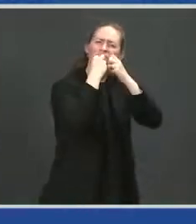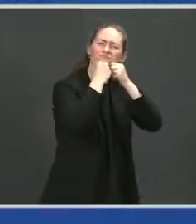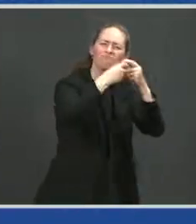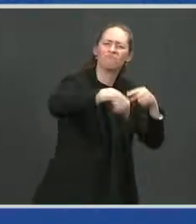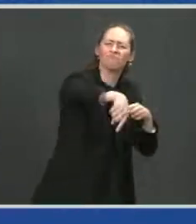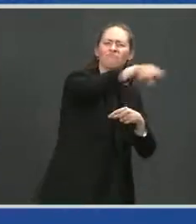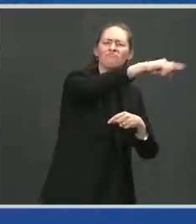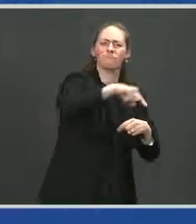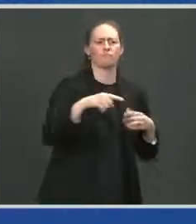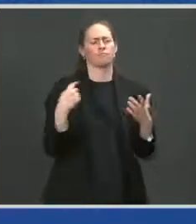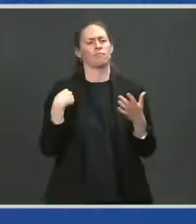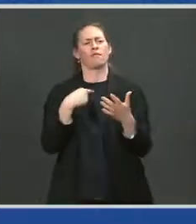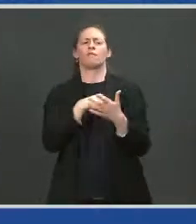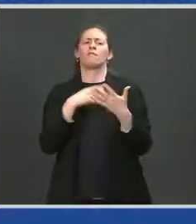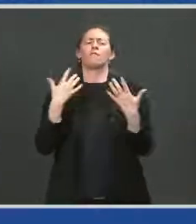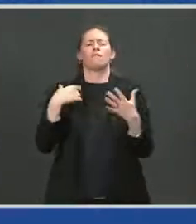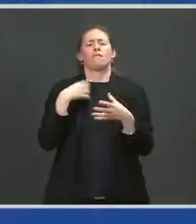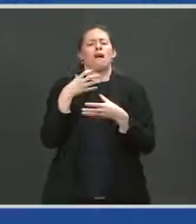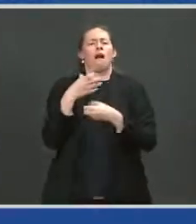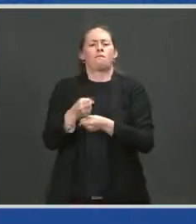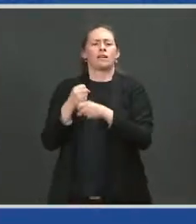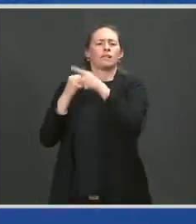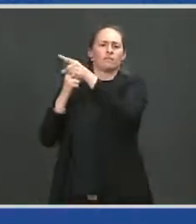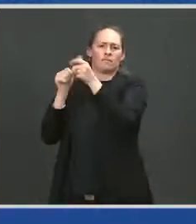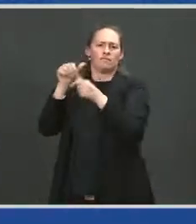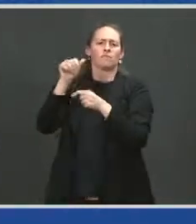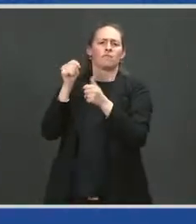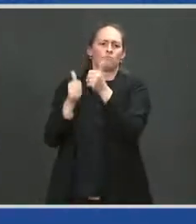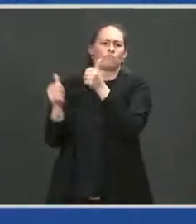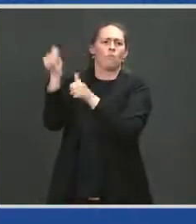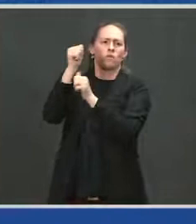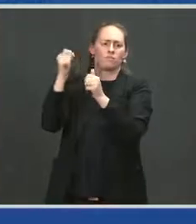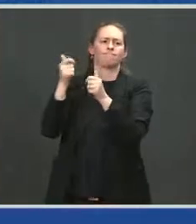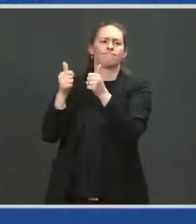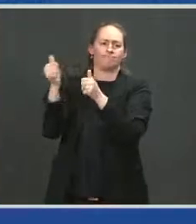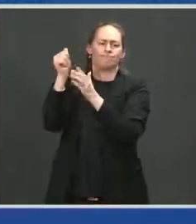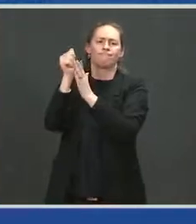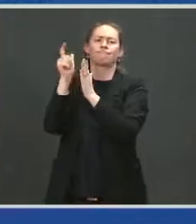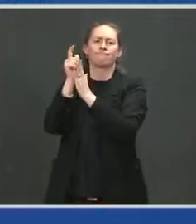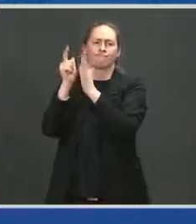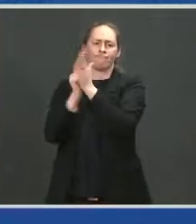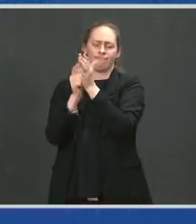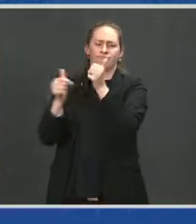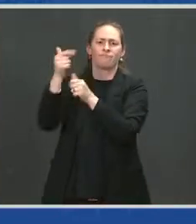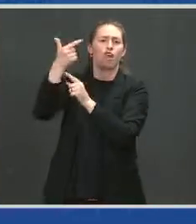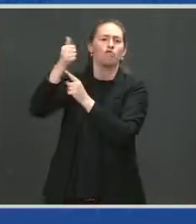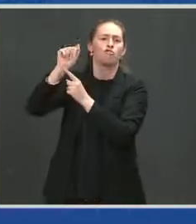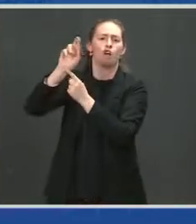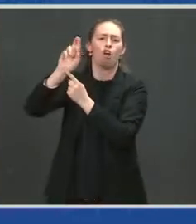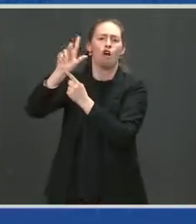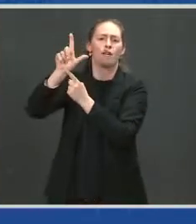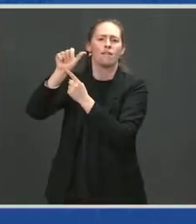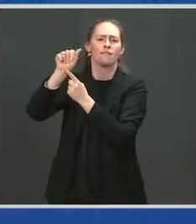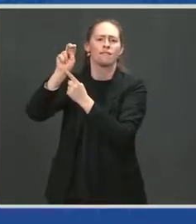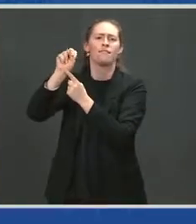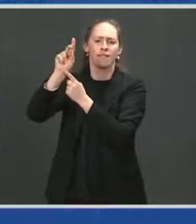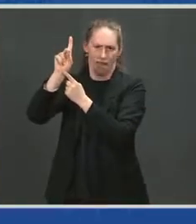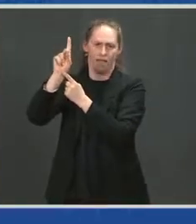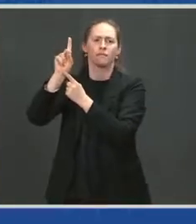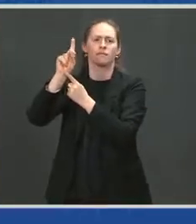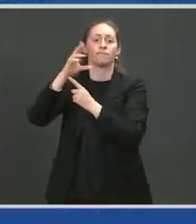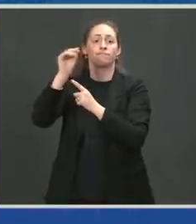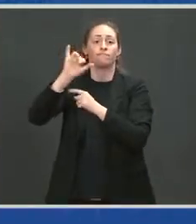in the Attorney General, General Garland's leadership and commitment. I've also nominated two key Justice